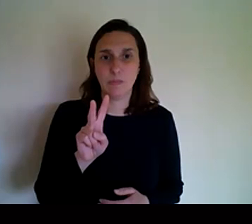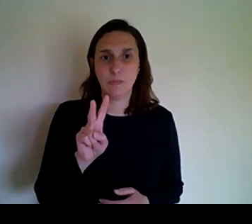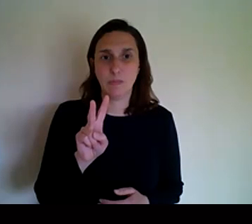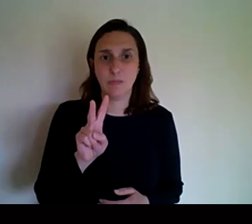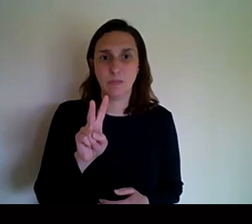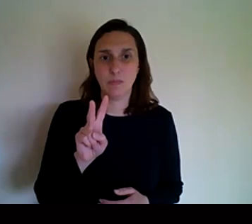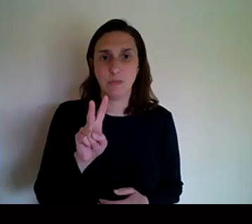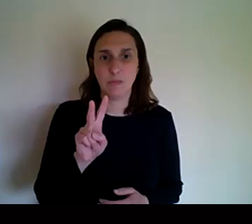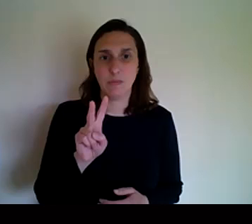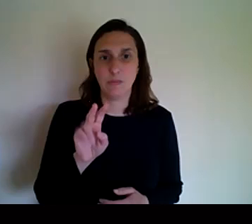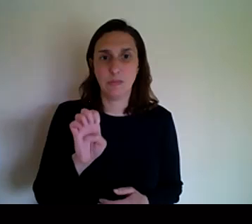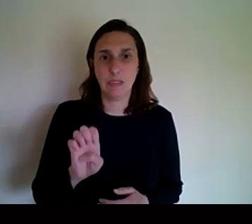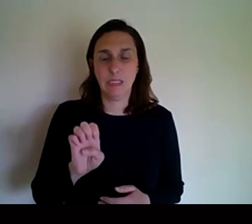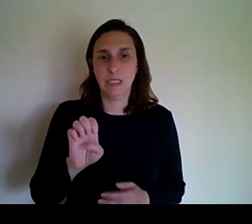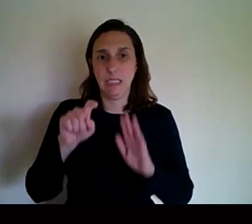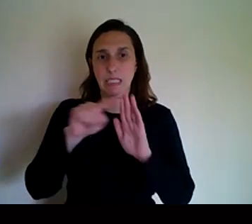e to the negative 3b.